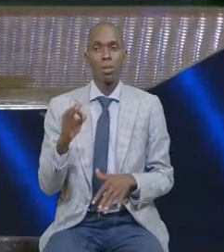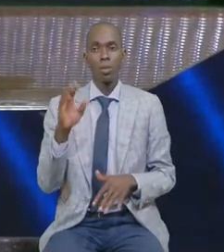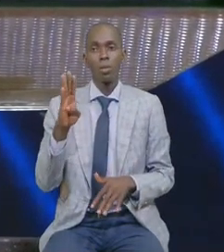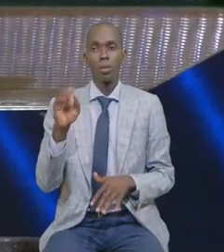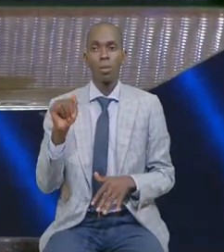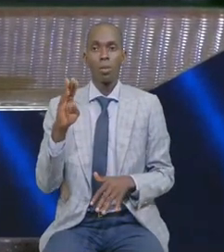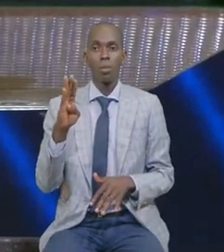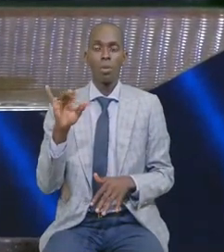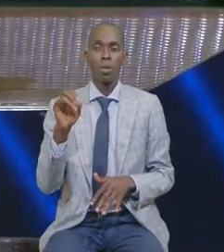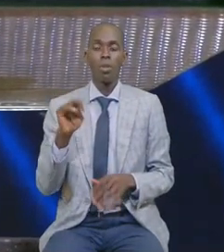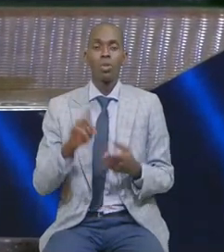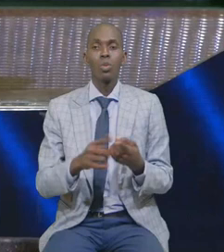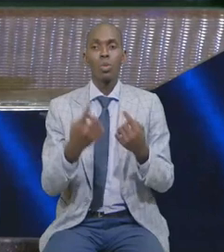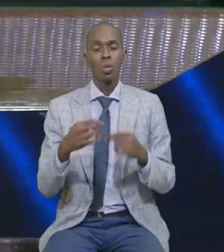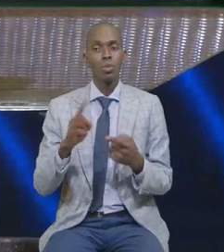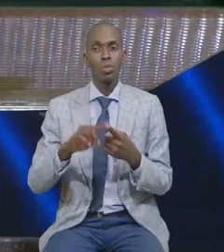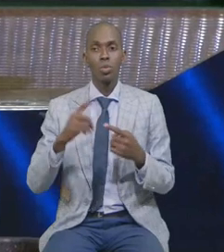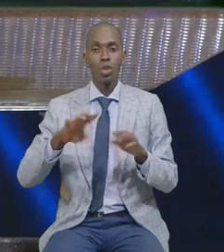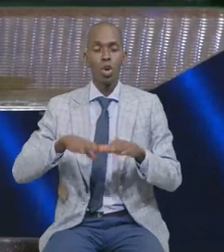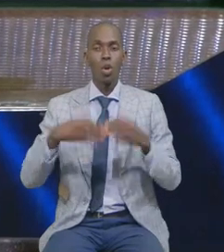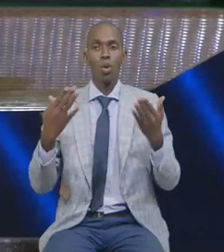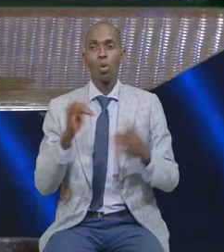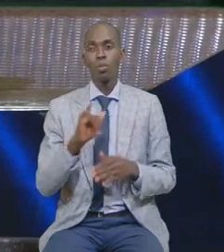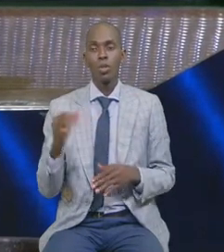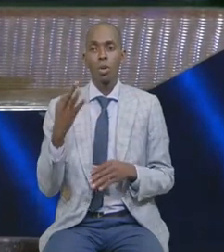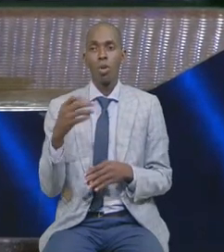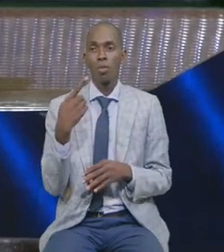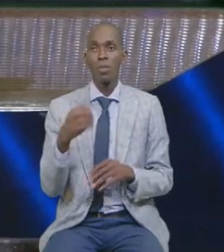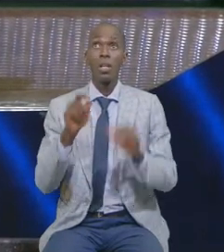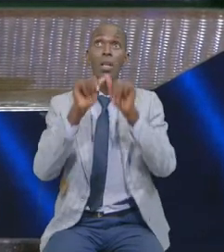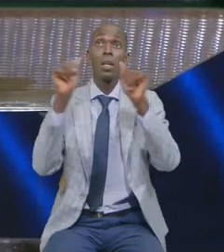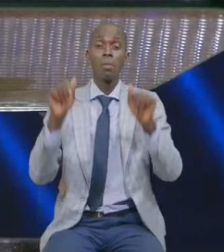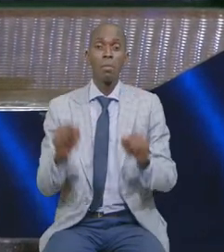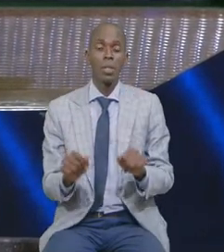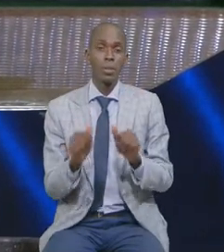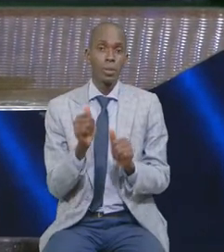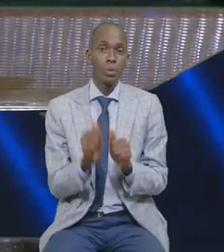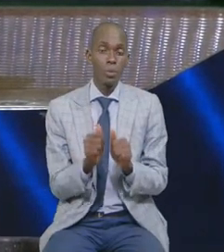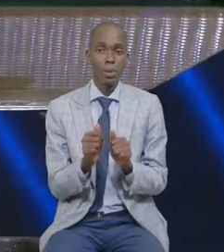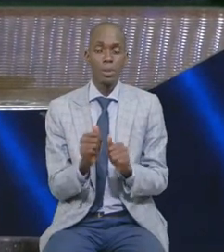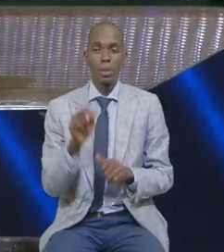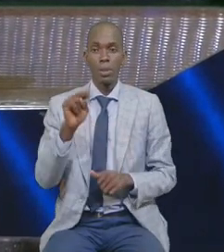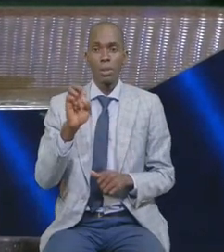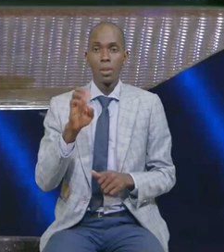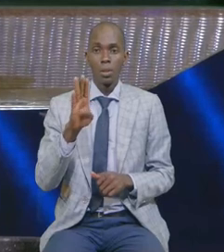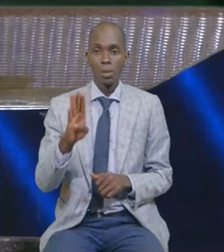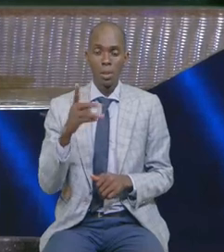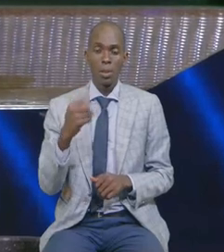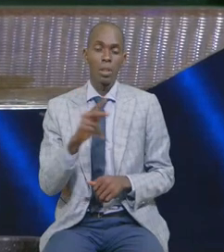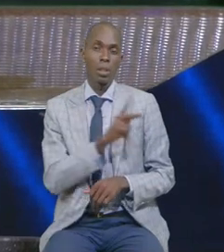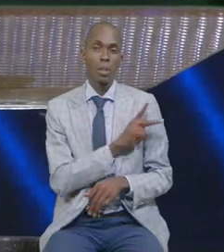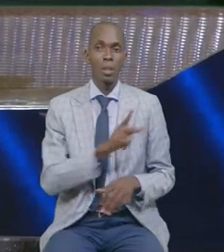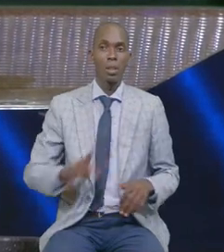the dedication of the image which Nebuchadnezzar the